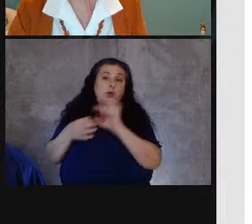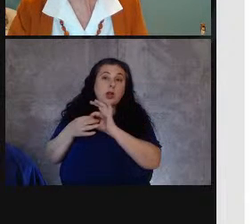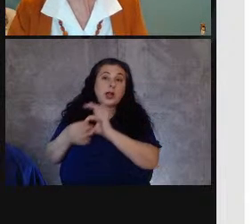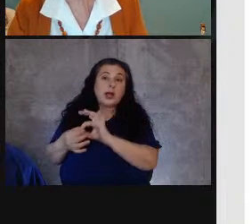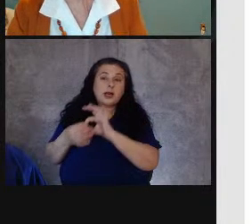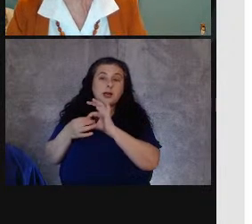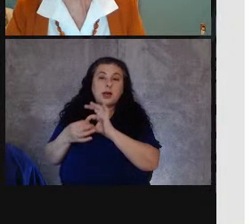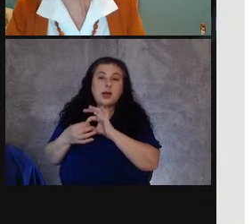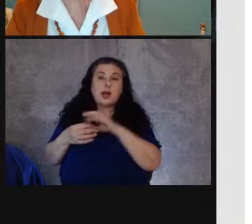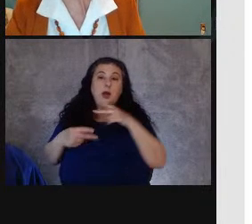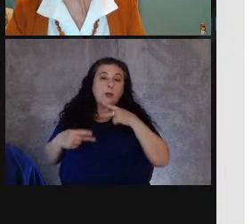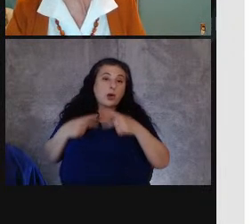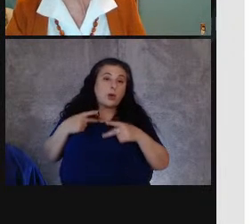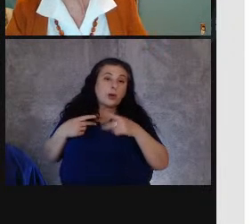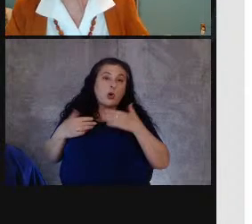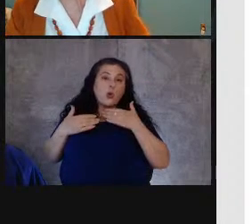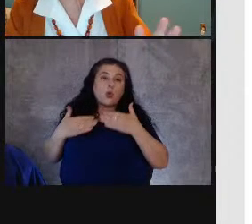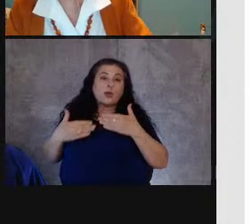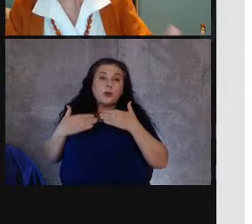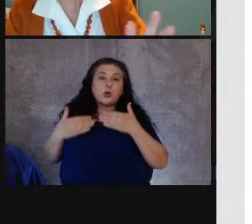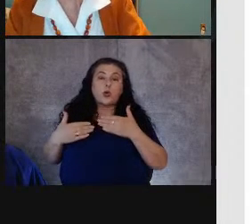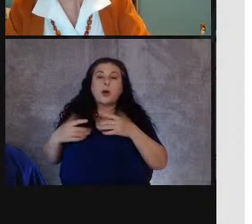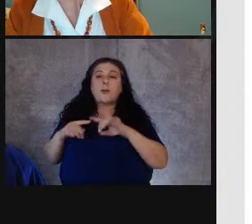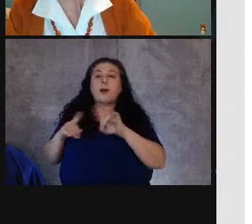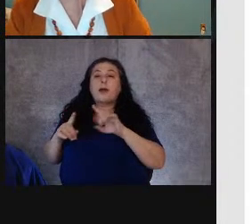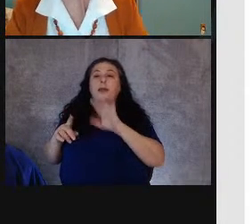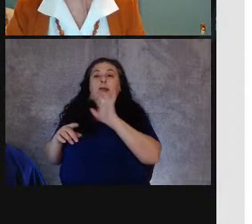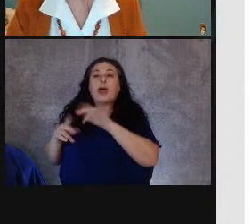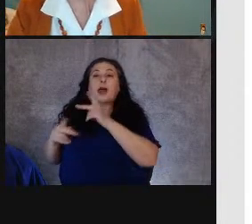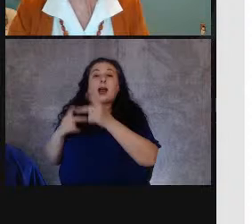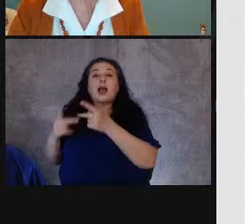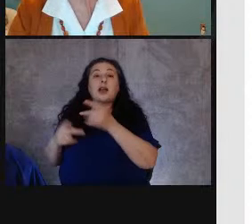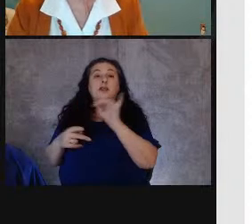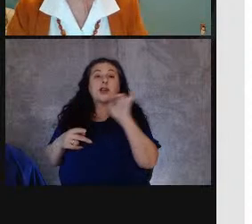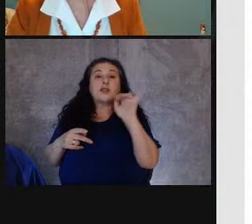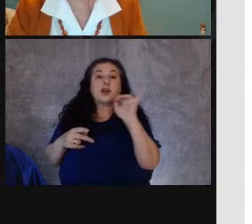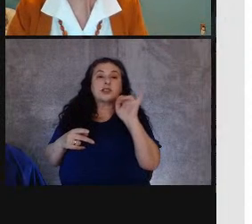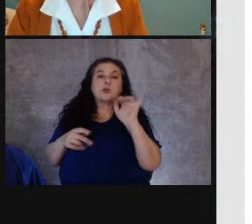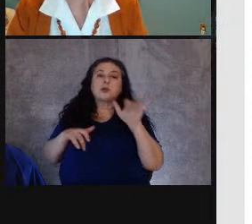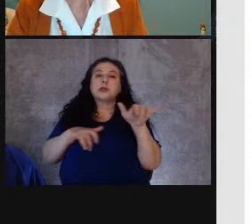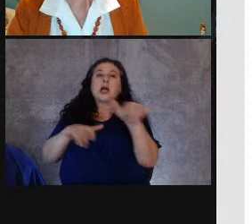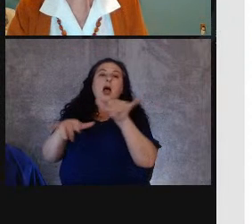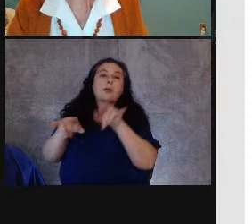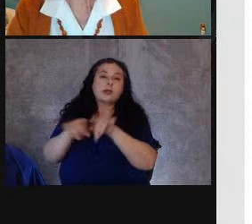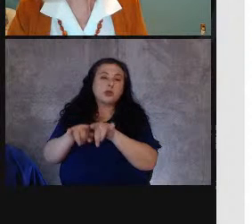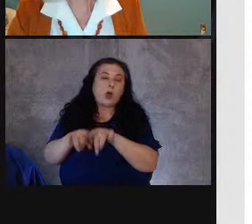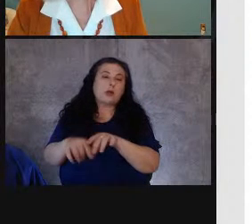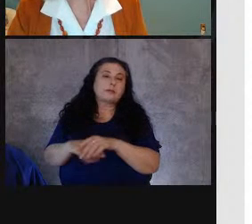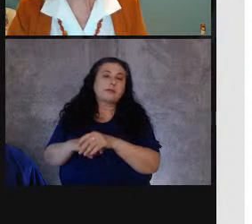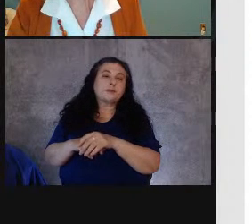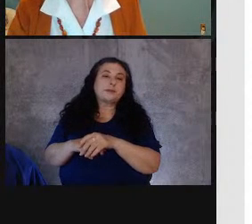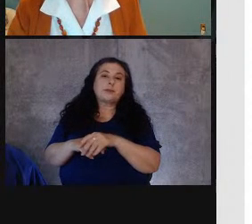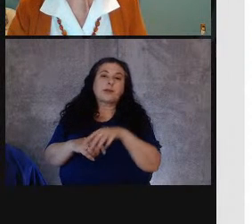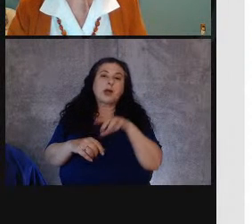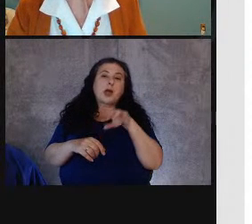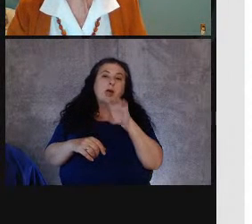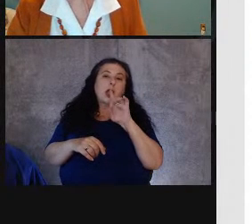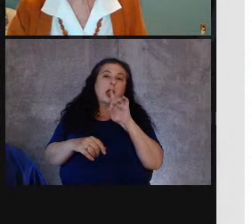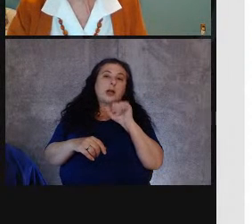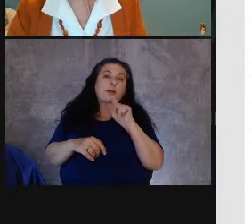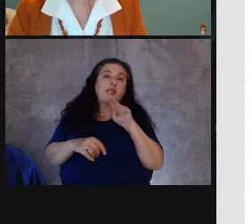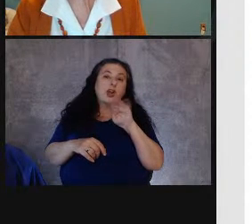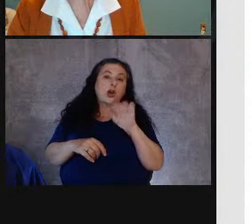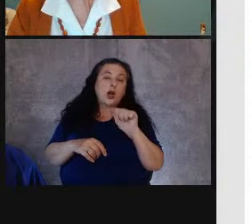to pneumonia or respiratory diseases, but this kind of infection was very common as well. Diphtheria was